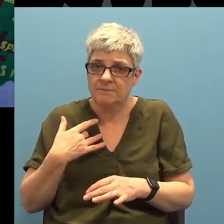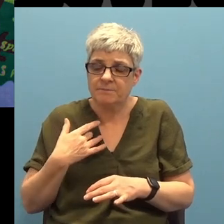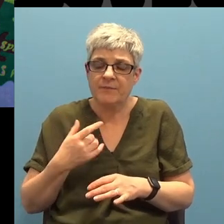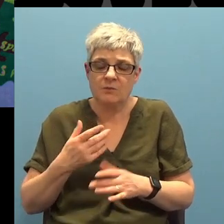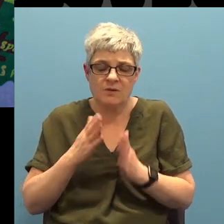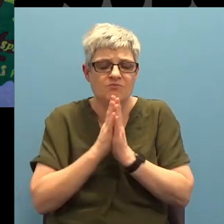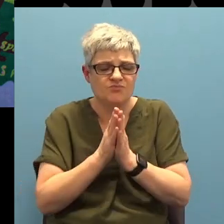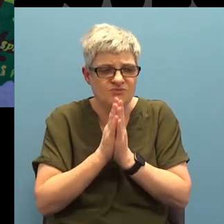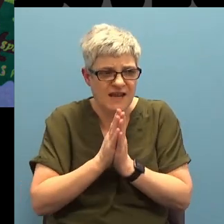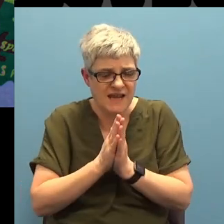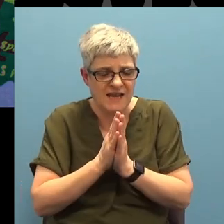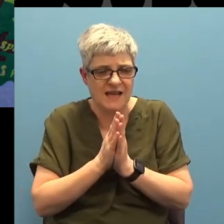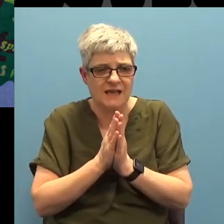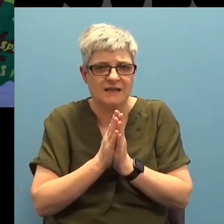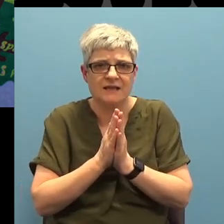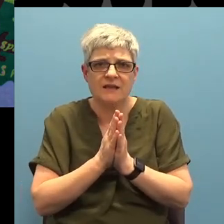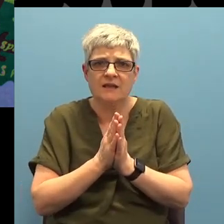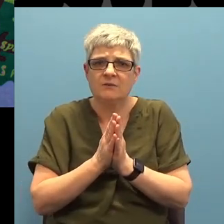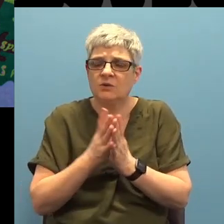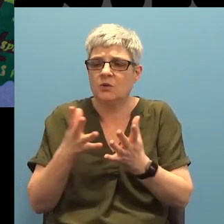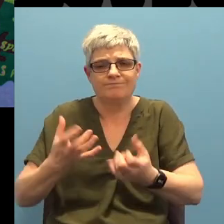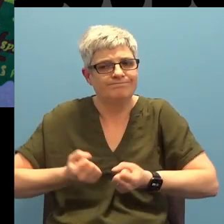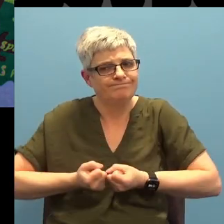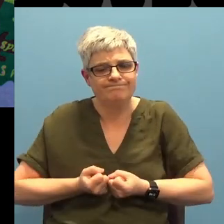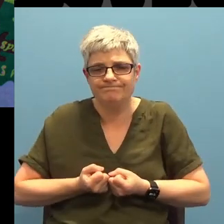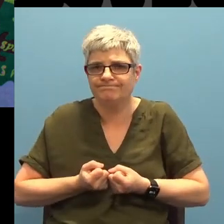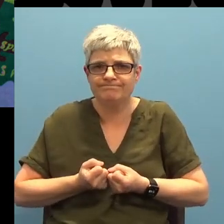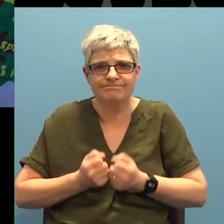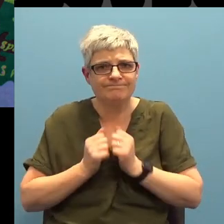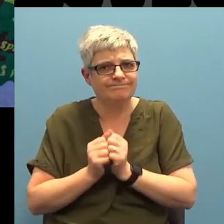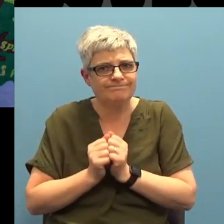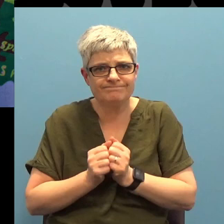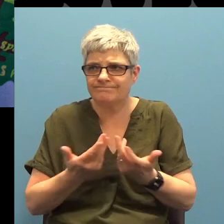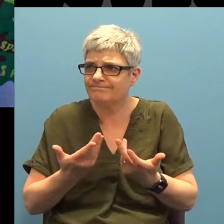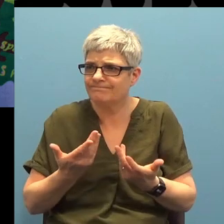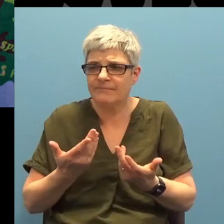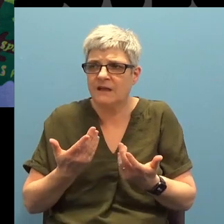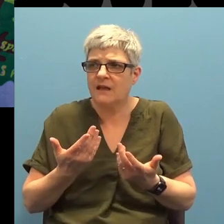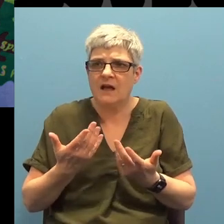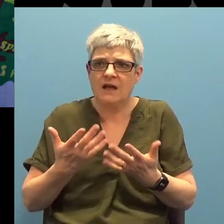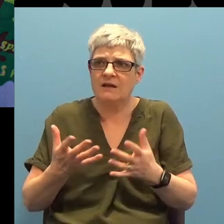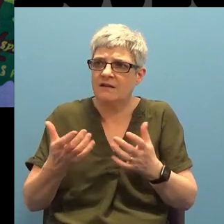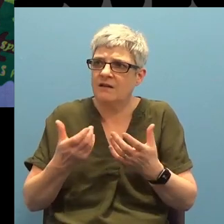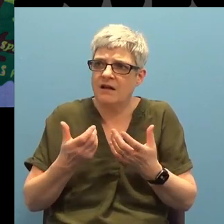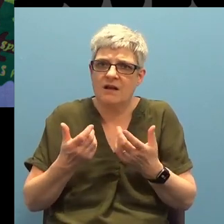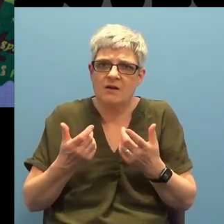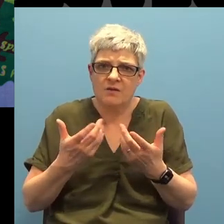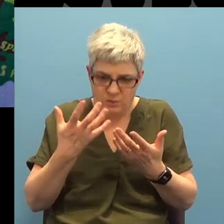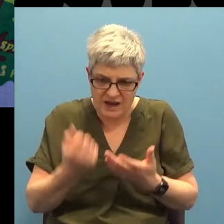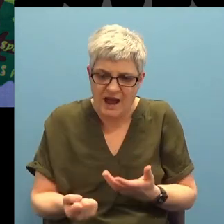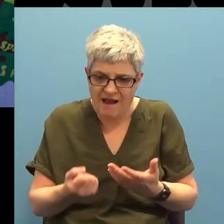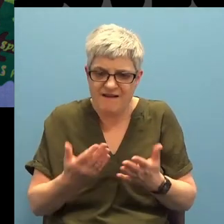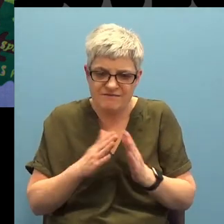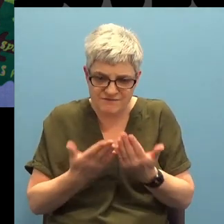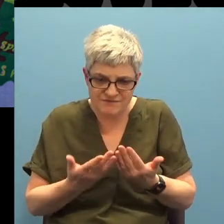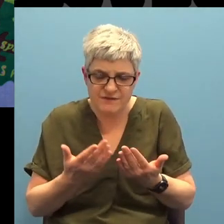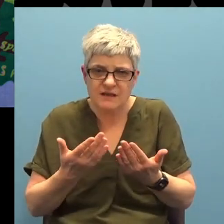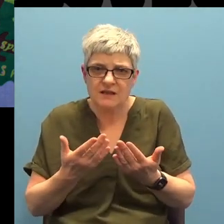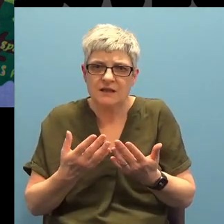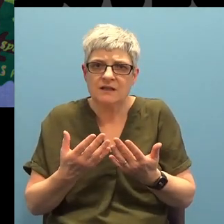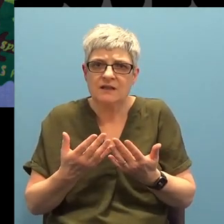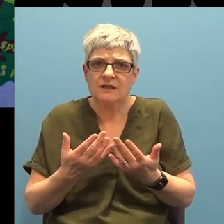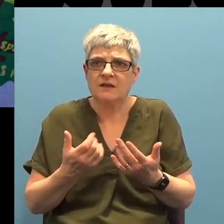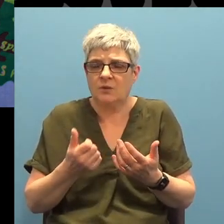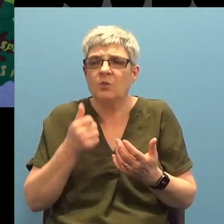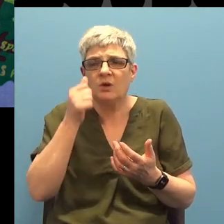And we pray that we'll not take your word for granted, not take the availability of your word for granted, and that we might